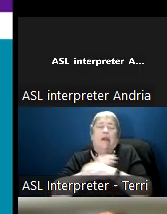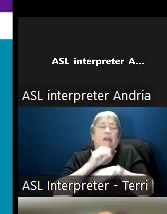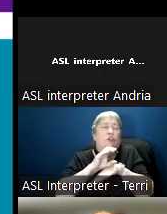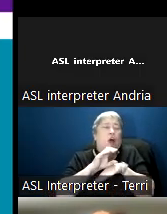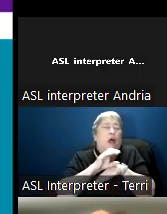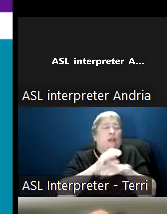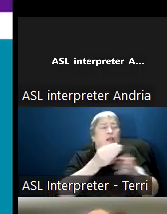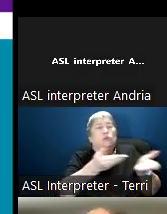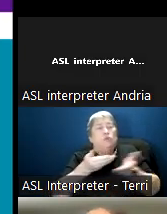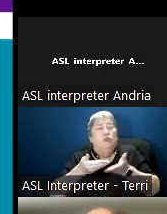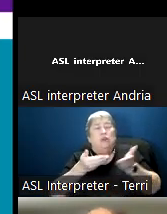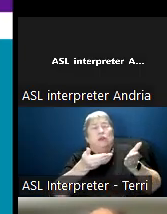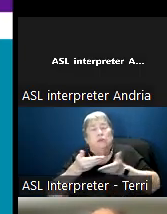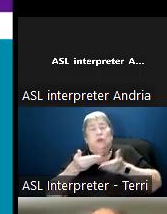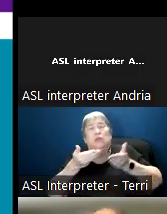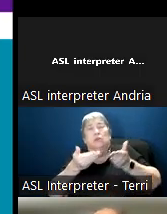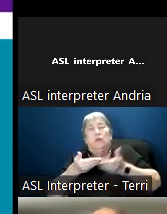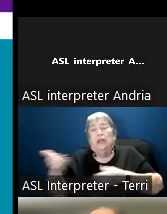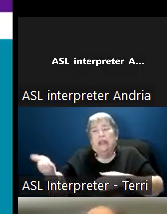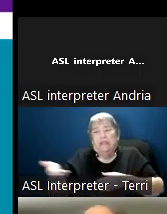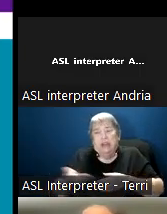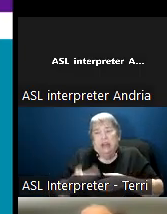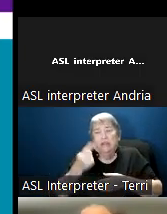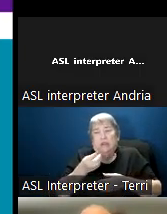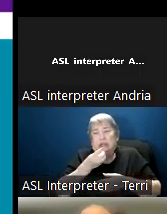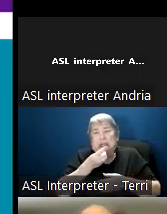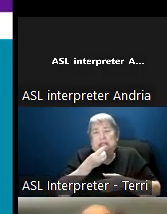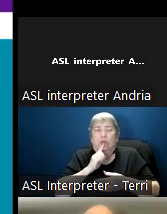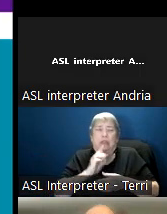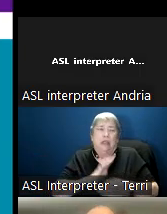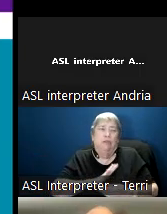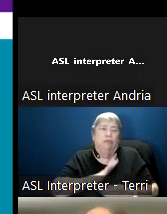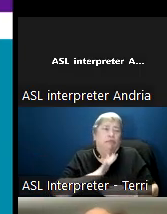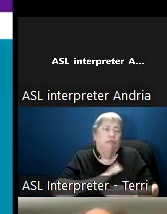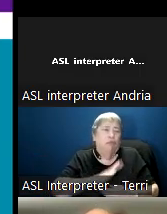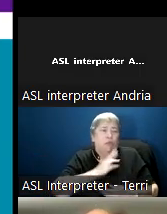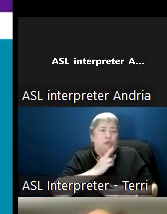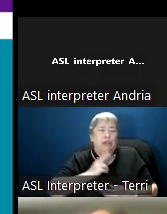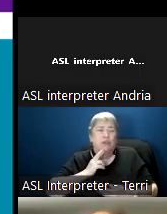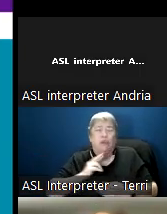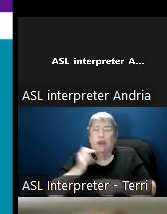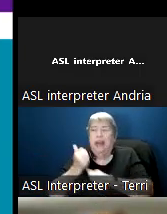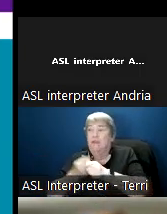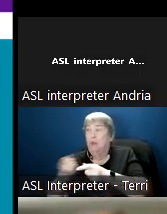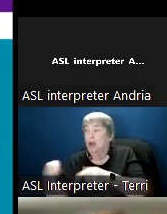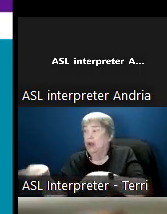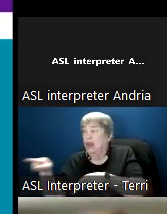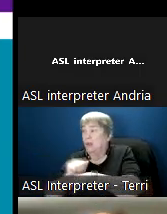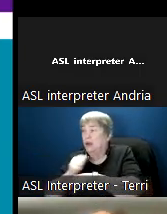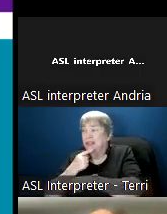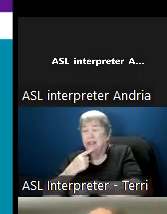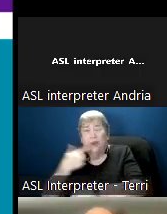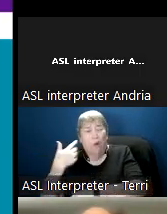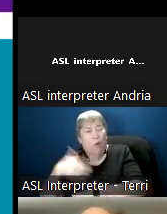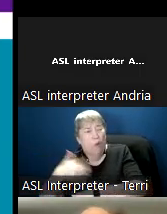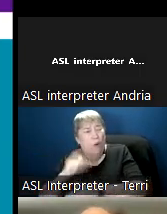and invitation for dinner at the nicest restaurant in town. And everybody at work thinks what? Oh, what a